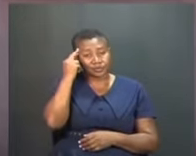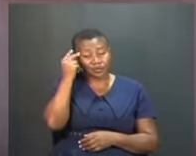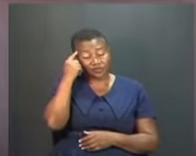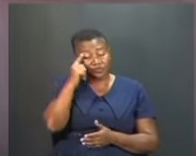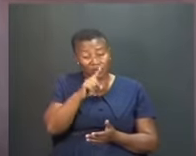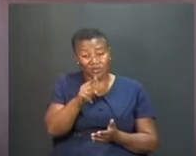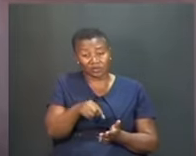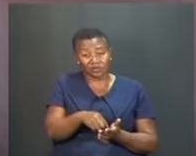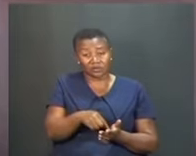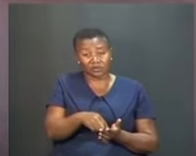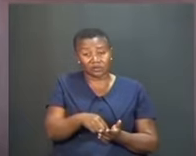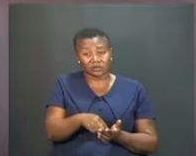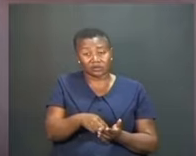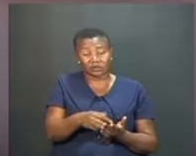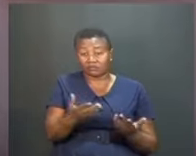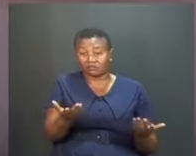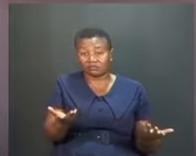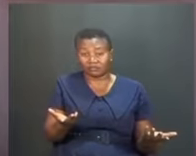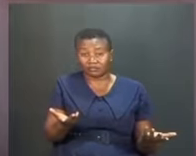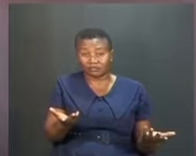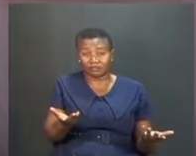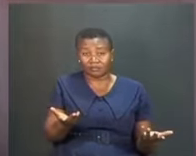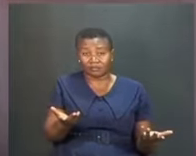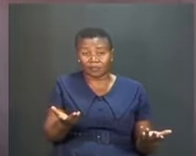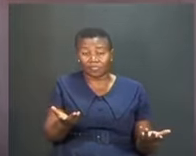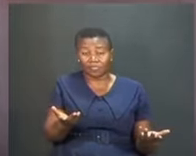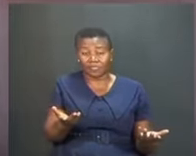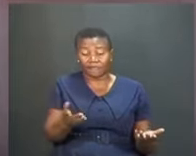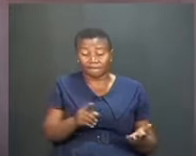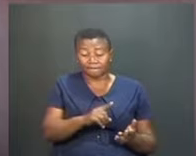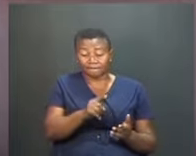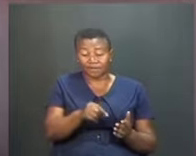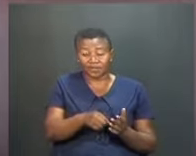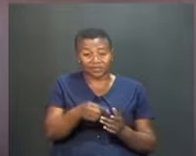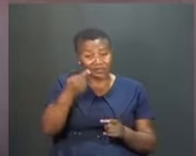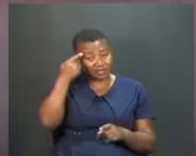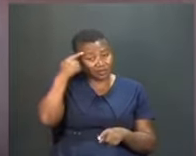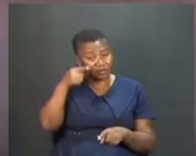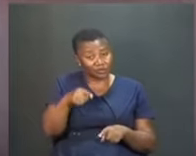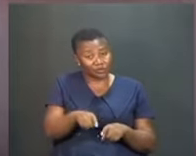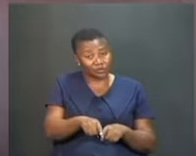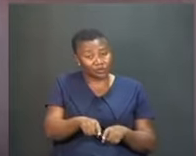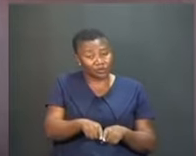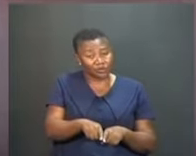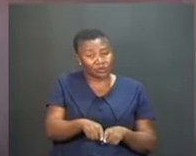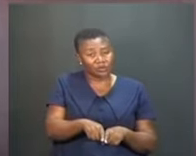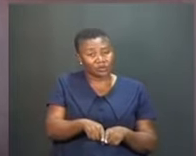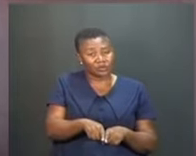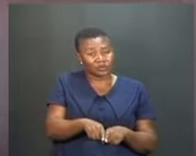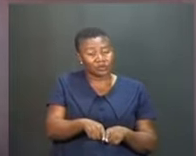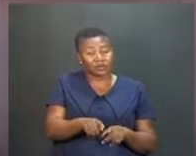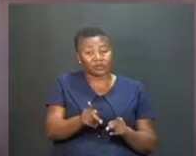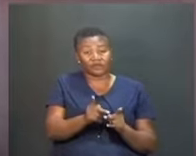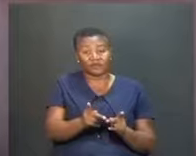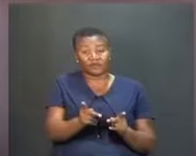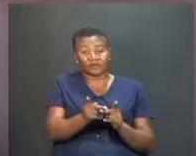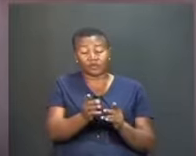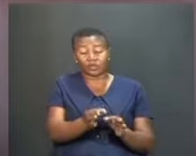this is because this lease agreement is a very